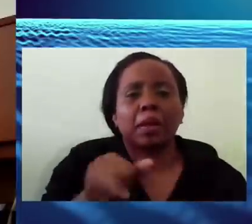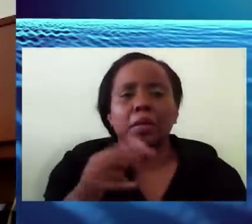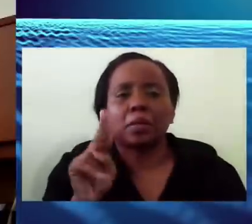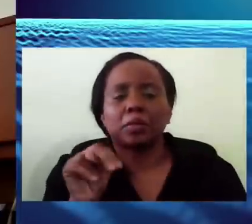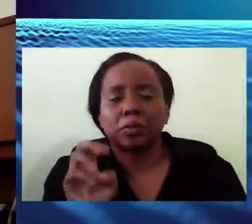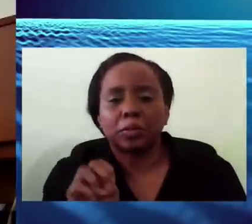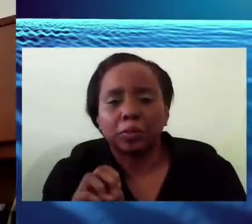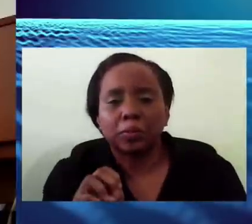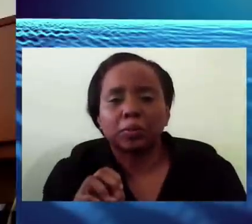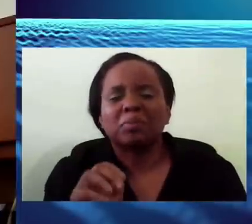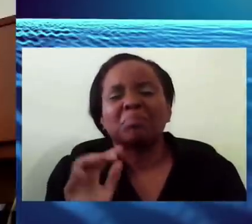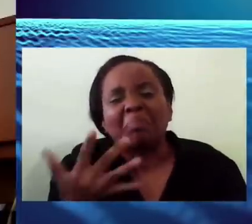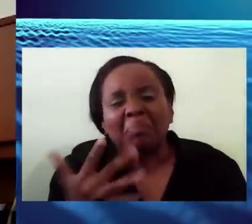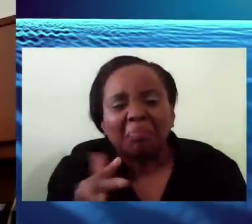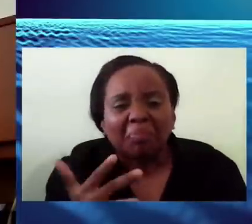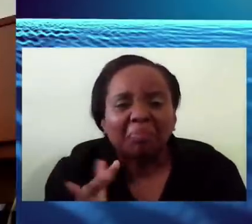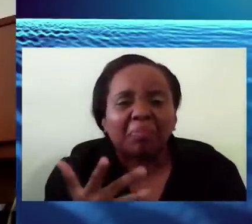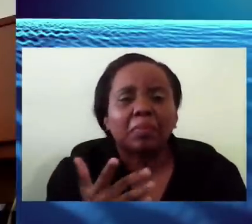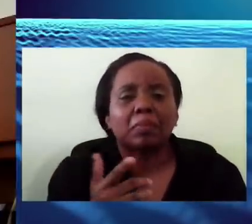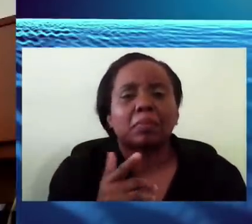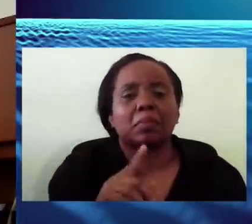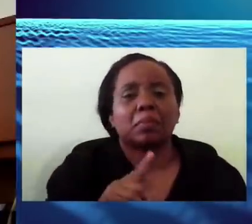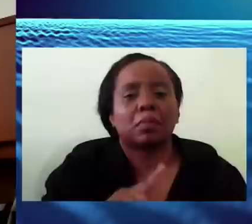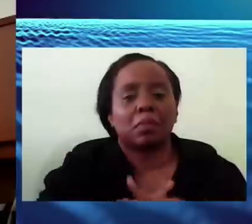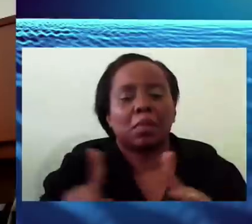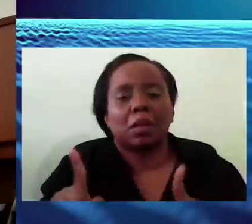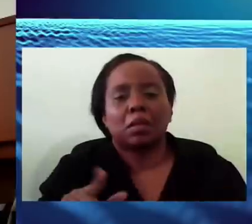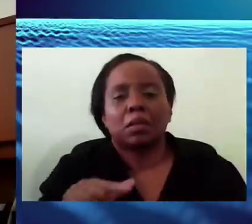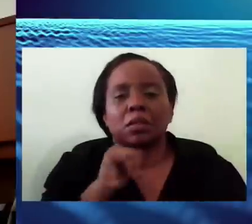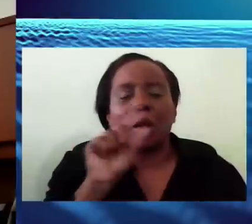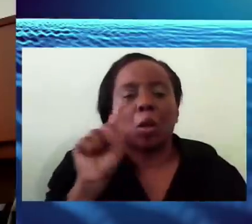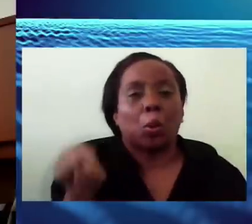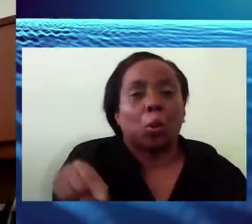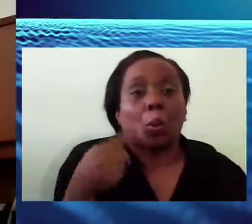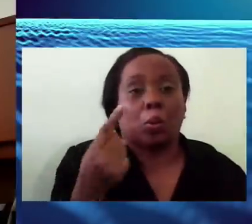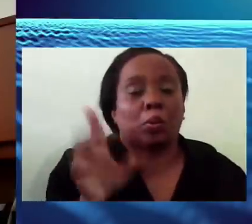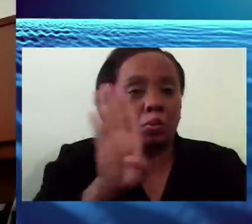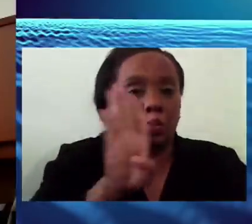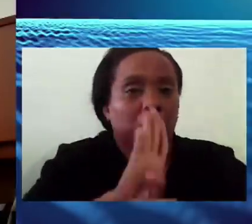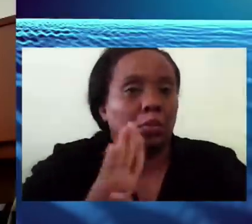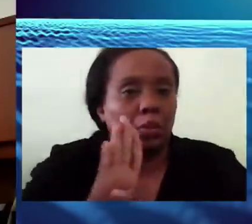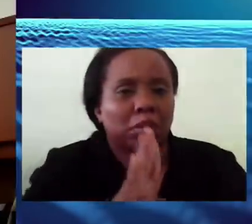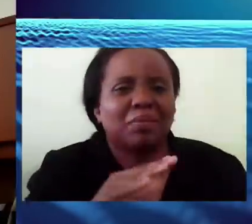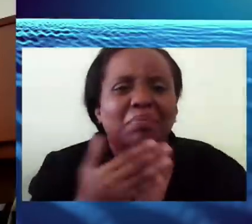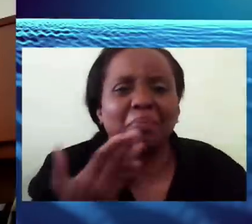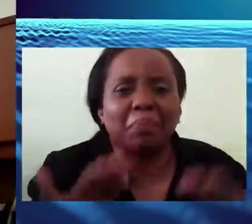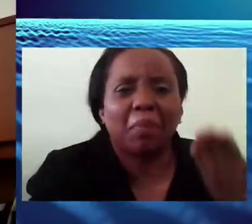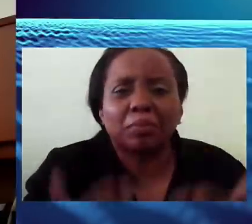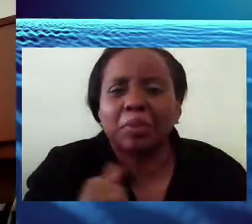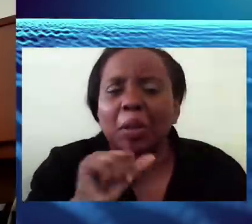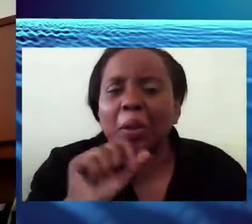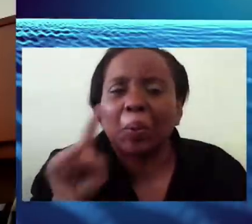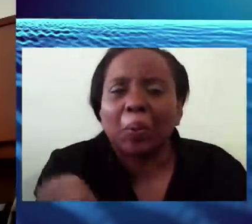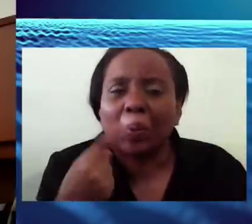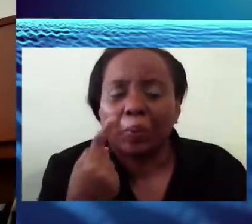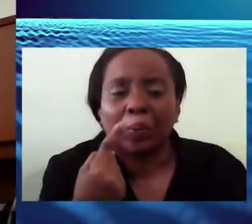little bit lukewarm, as you described, but that's not necessarily only about Barbados. As you would recall, if we start